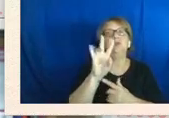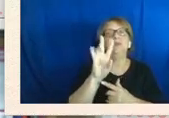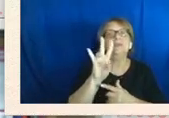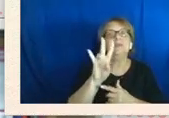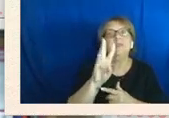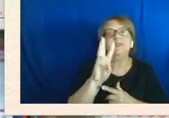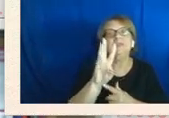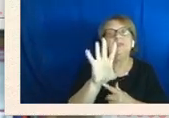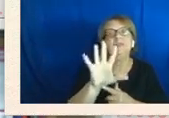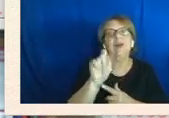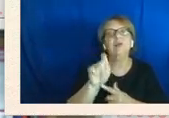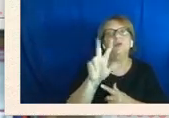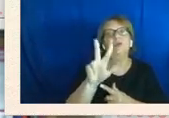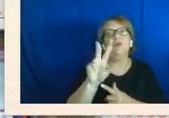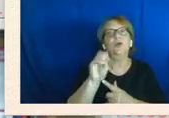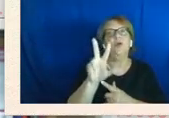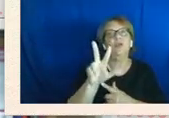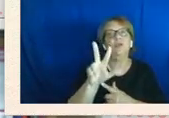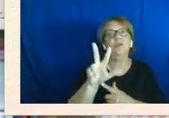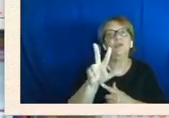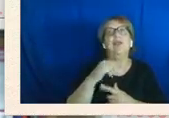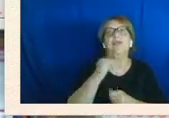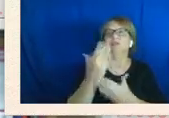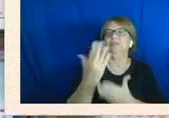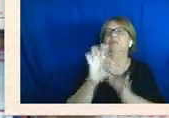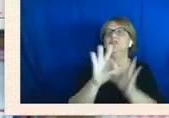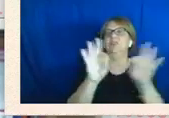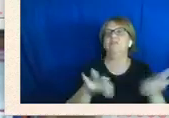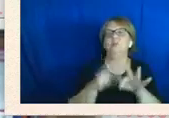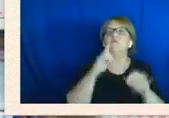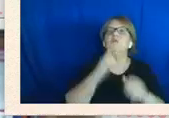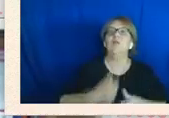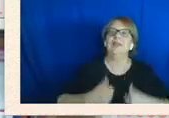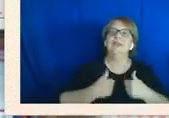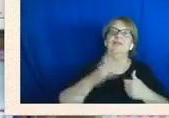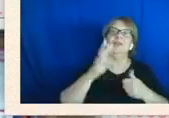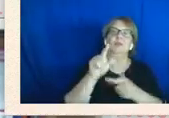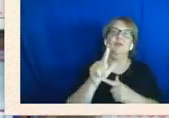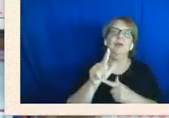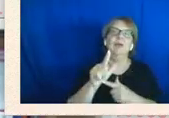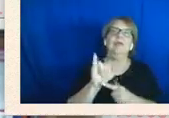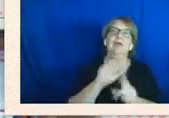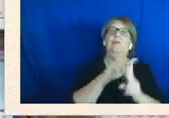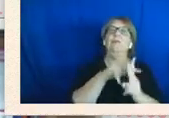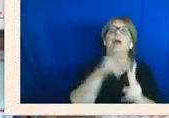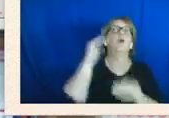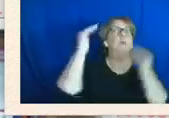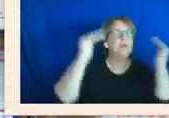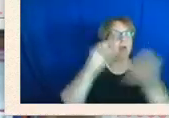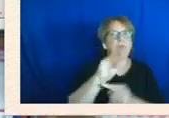765.303, and they have a suggested form for a living will, but this will apply to adults only.